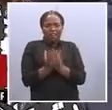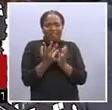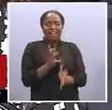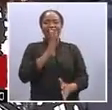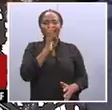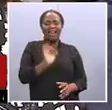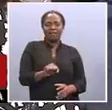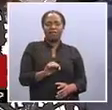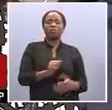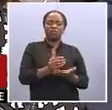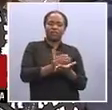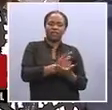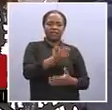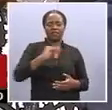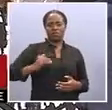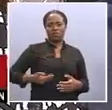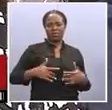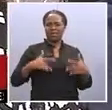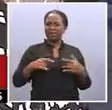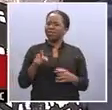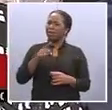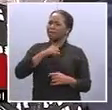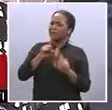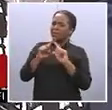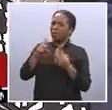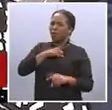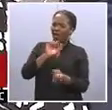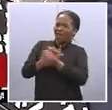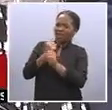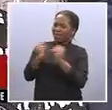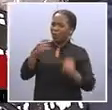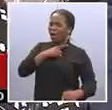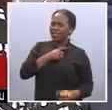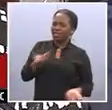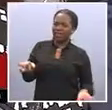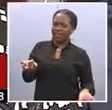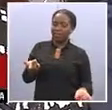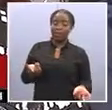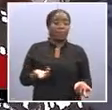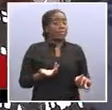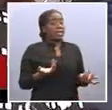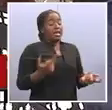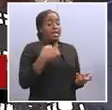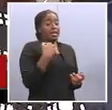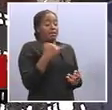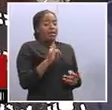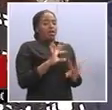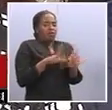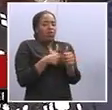we could have saved her life. But MEC, why was he not arrested? That is one thing that I think I need to follow